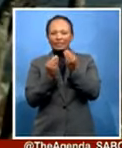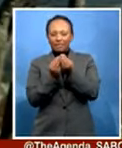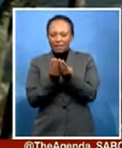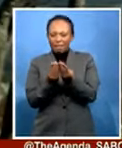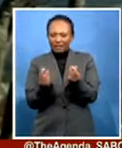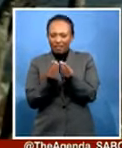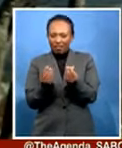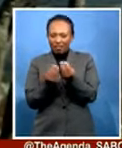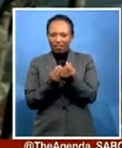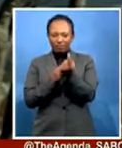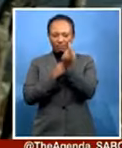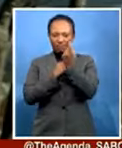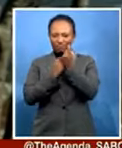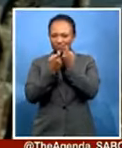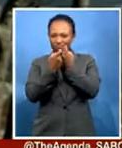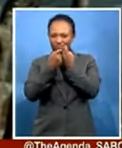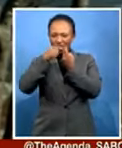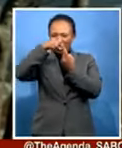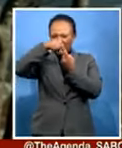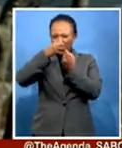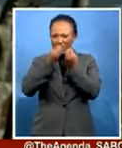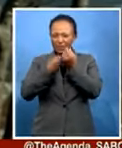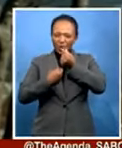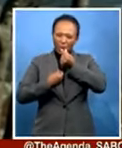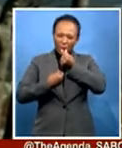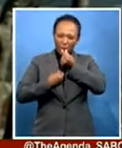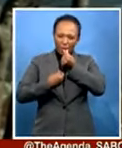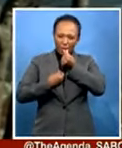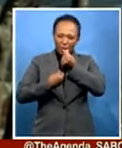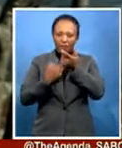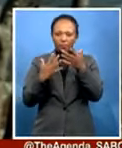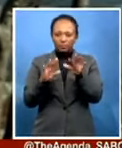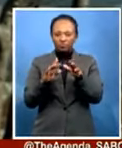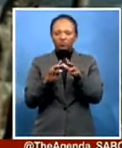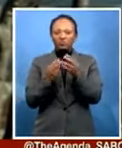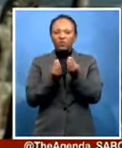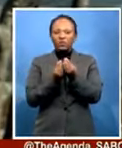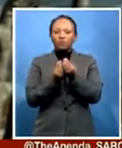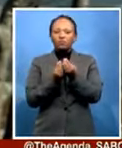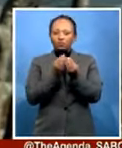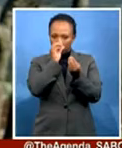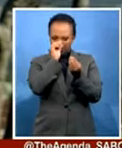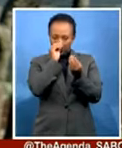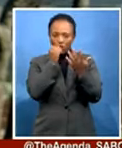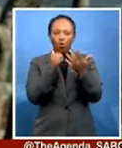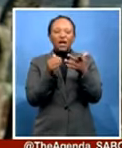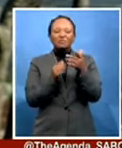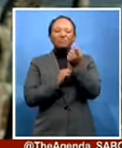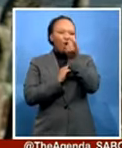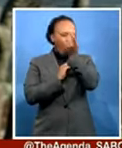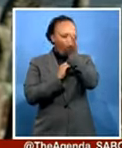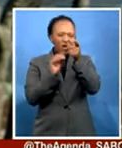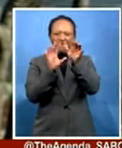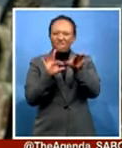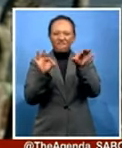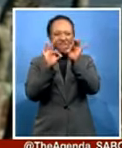to, one, devalue the horn, so people don't actually want to own a piece of rhino horn